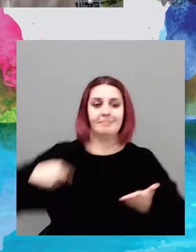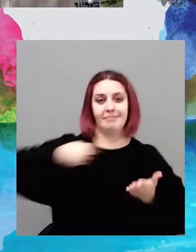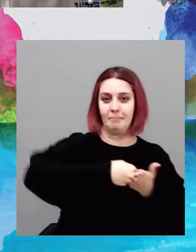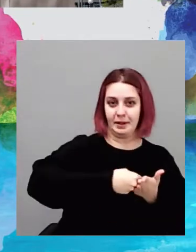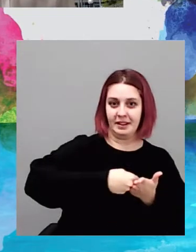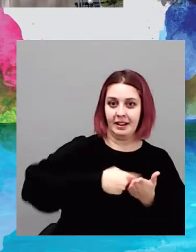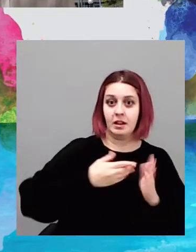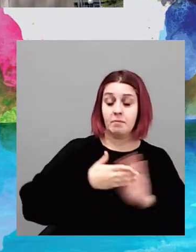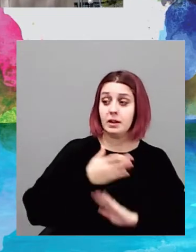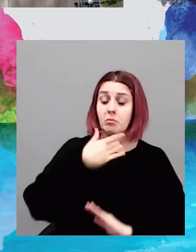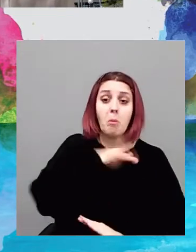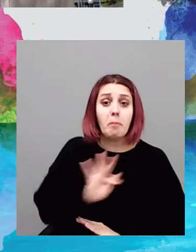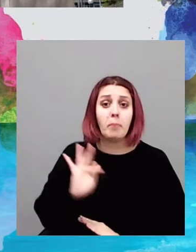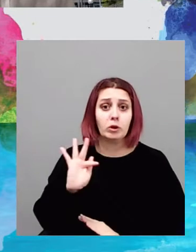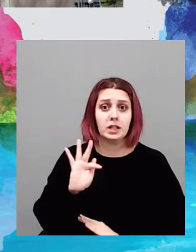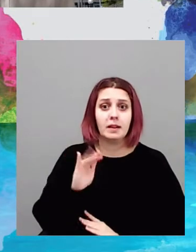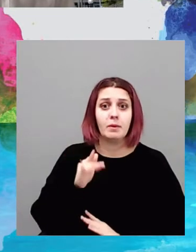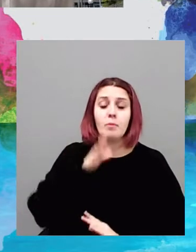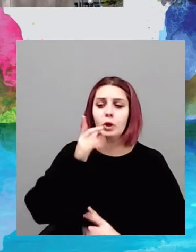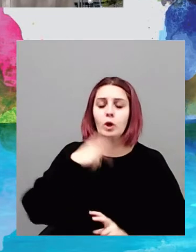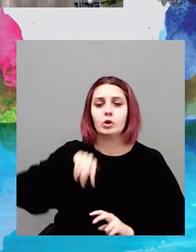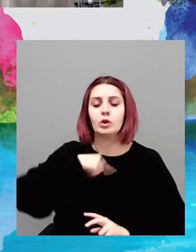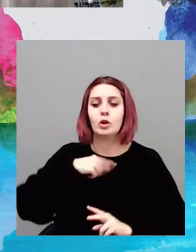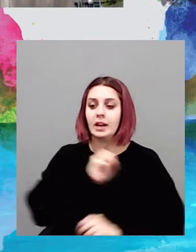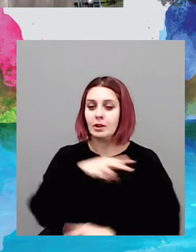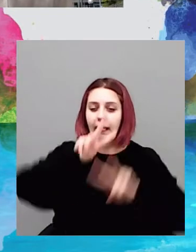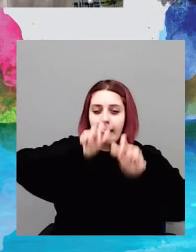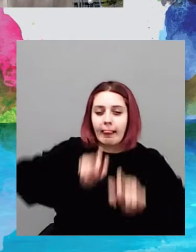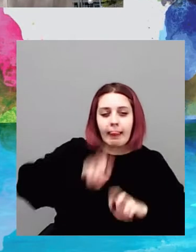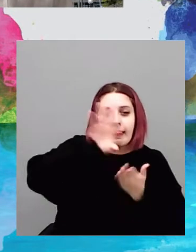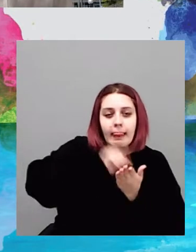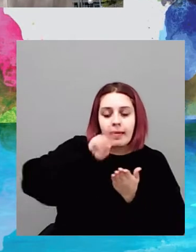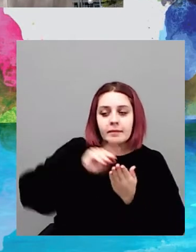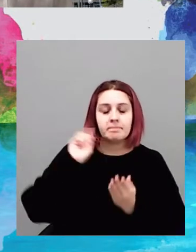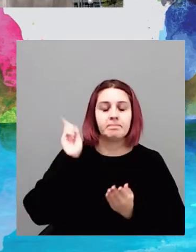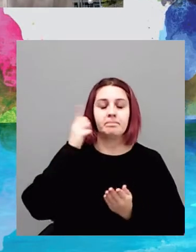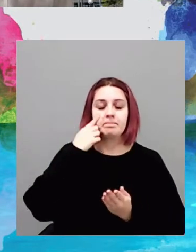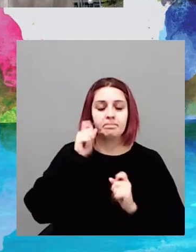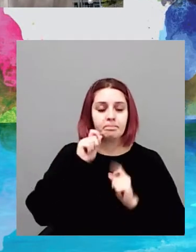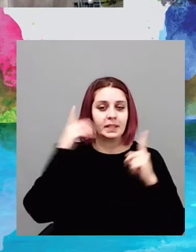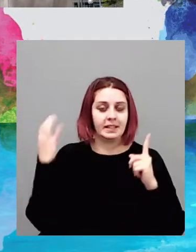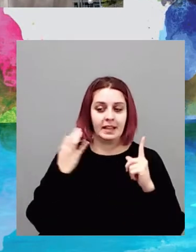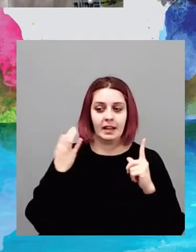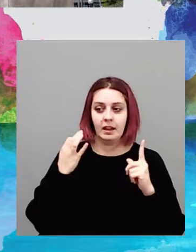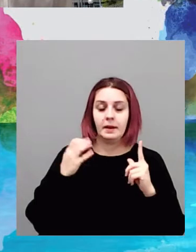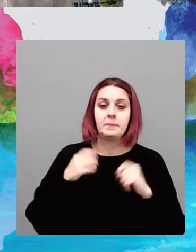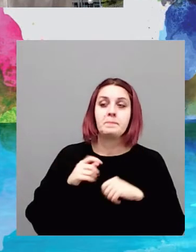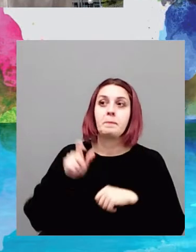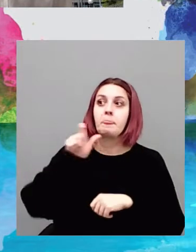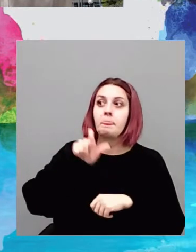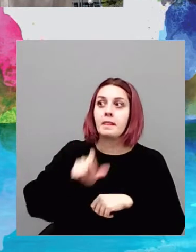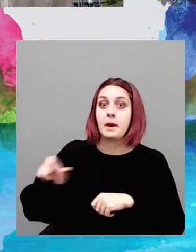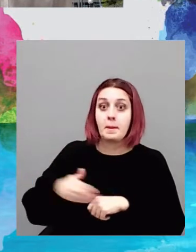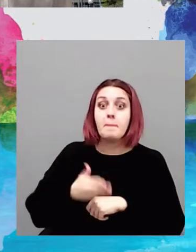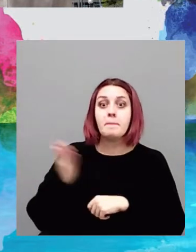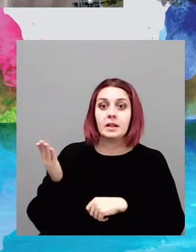sign up. And things are going very well for them because we're analyzing the results, and we've seen that the